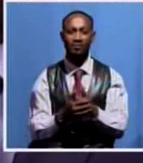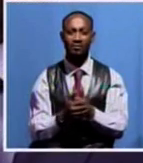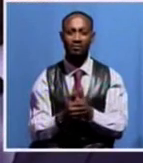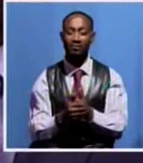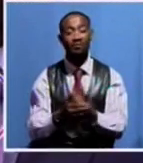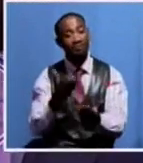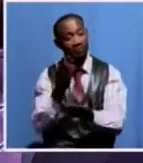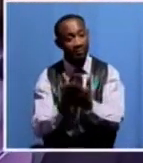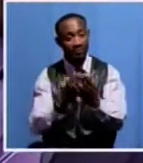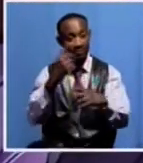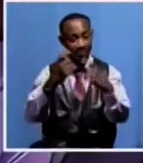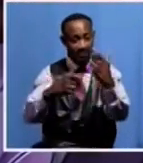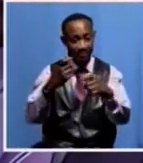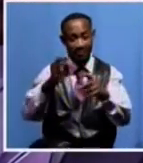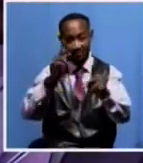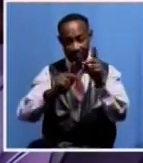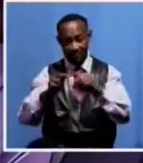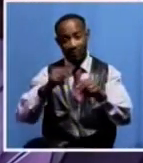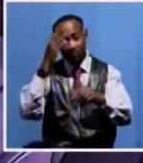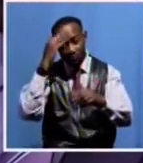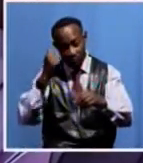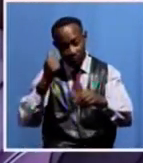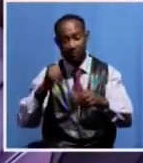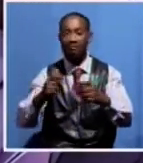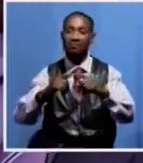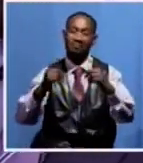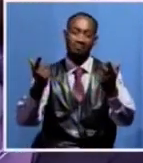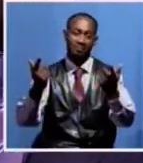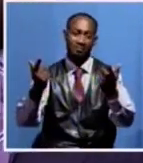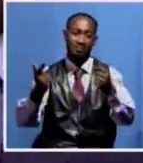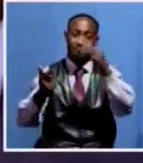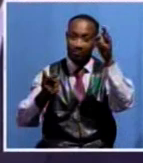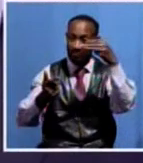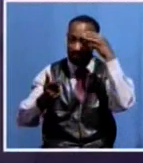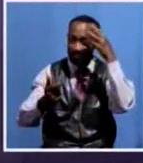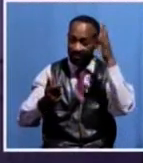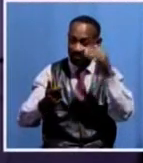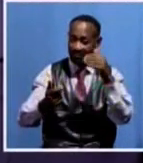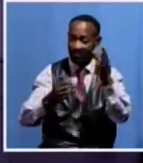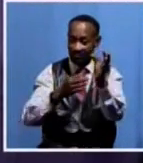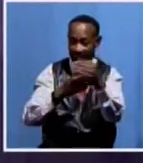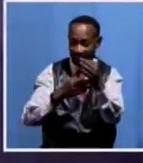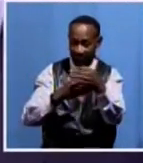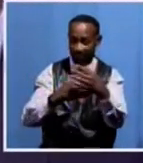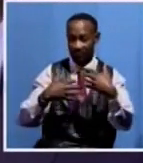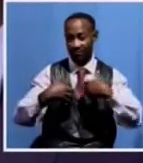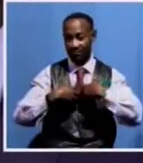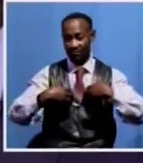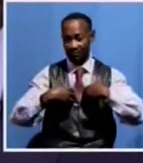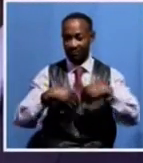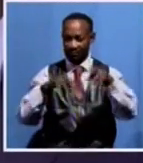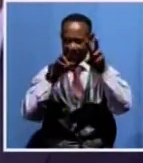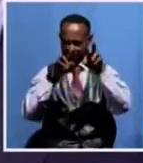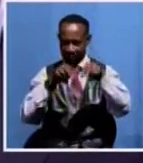physically challenged. It's because it's a cross-cutting issue. So when the Minister of Fisheries and Livestock is looking at our programs